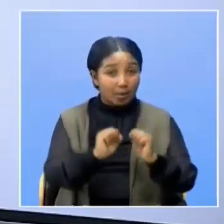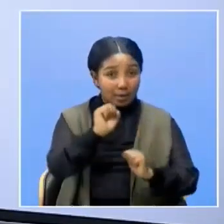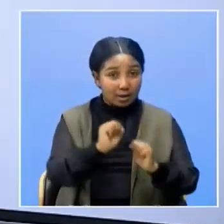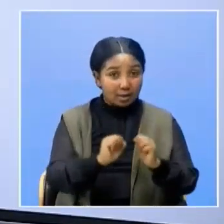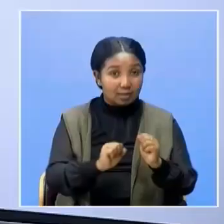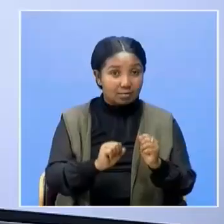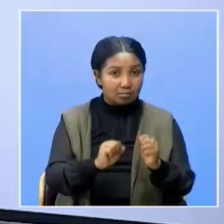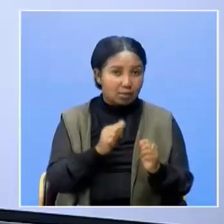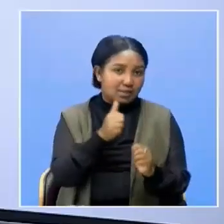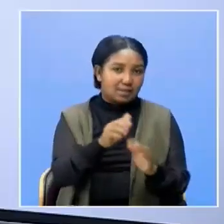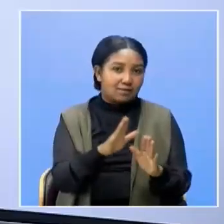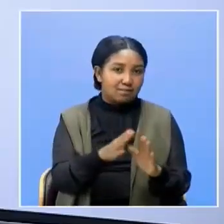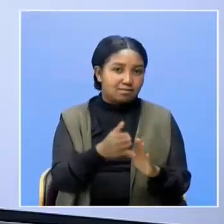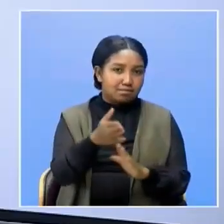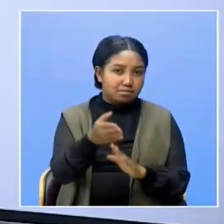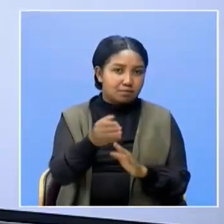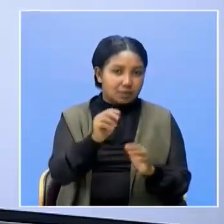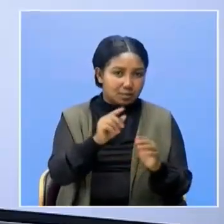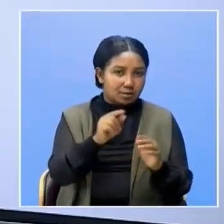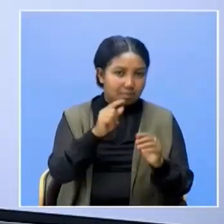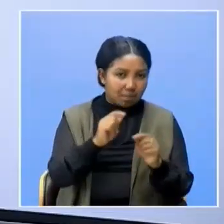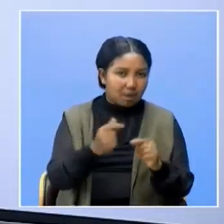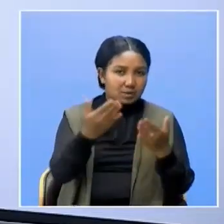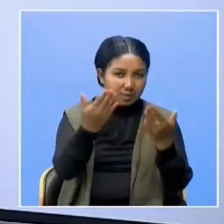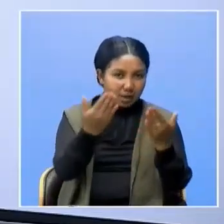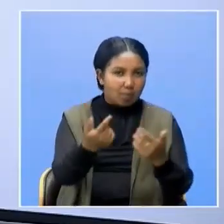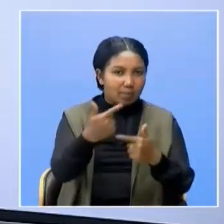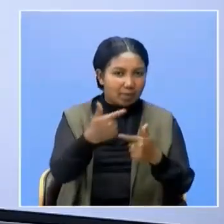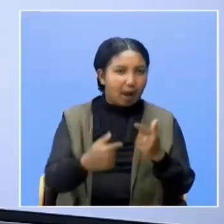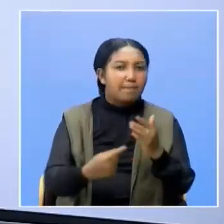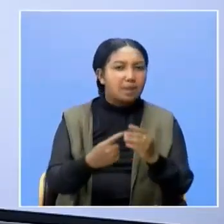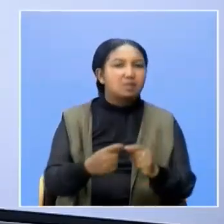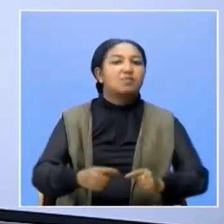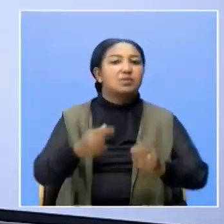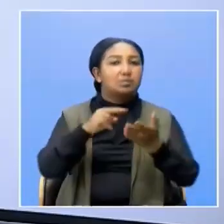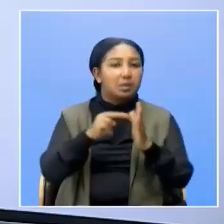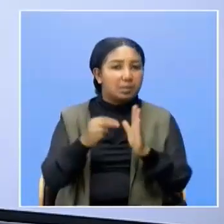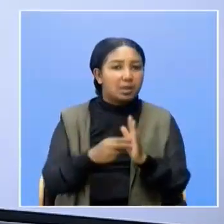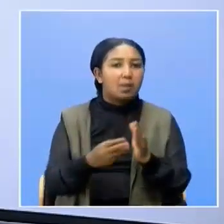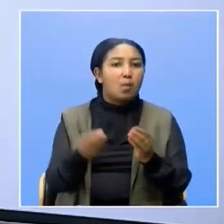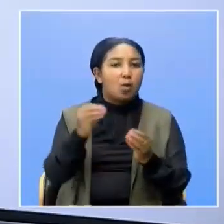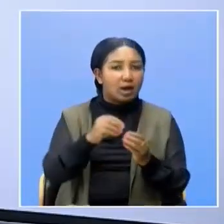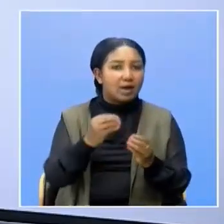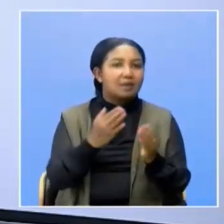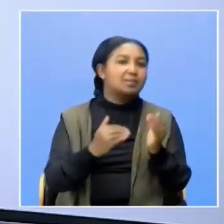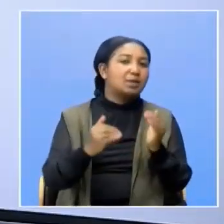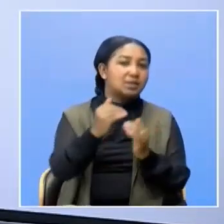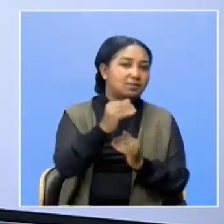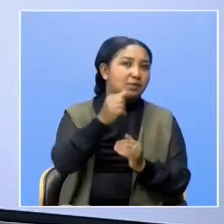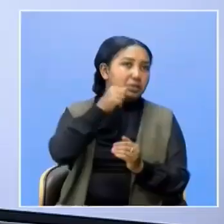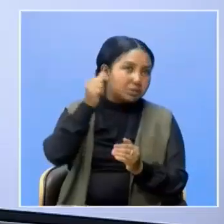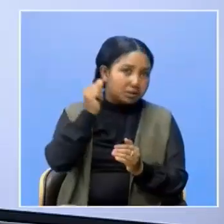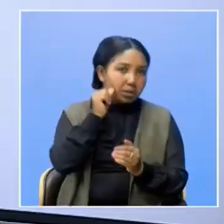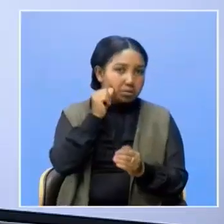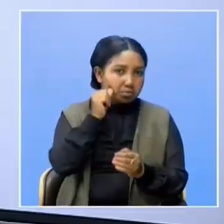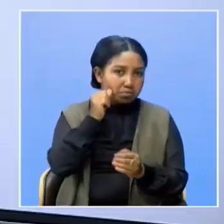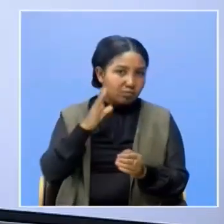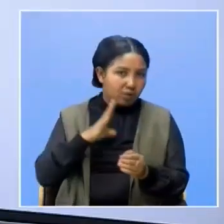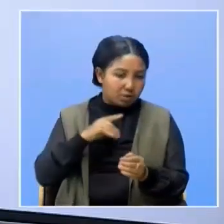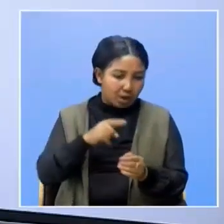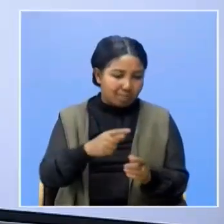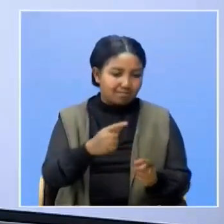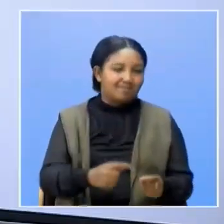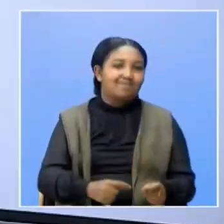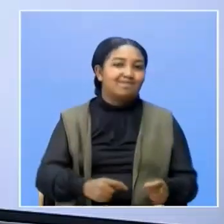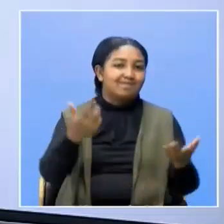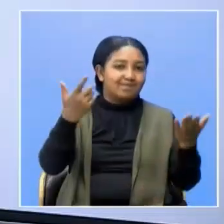with itself. Yes? The price has become more expensive, maybe more expensive than yesterday. Yes? Or